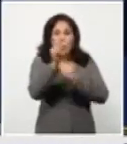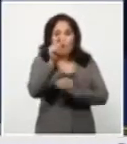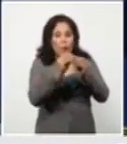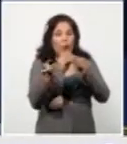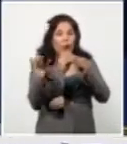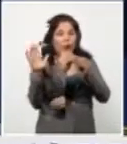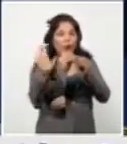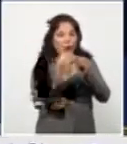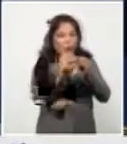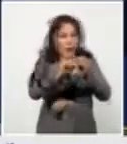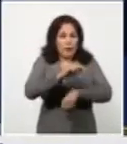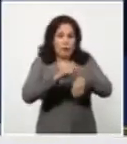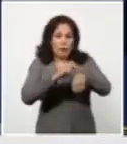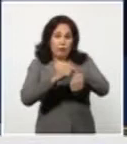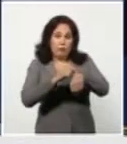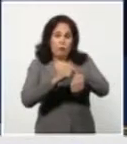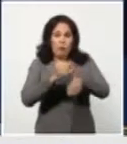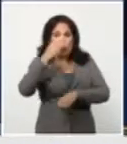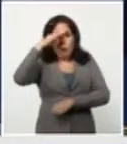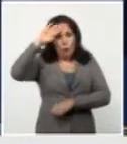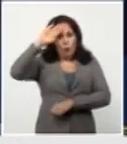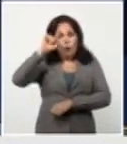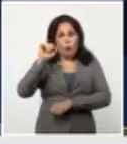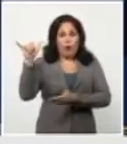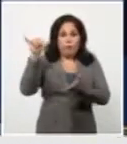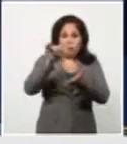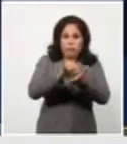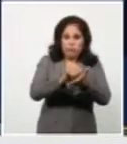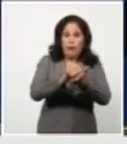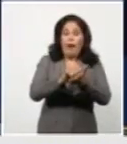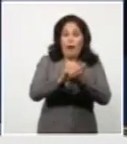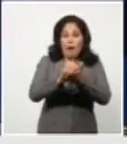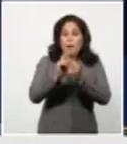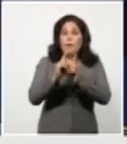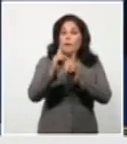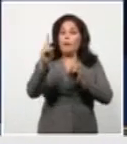One of the 9 cases diagnosed yesterday